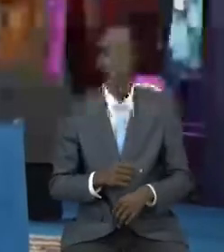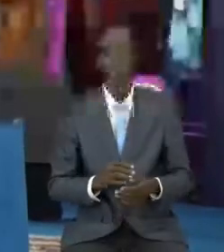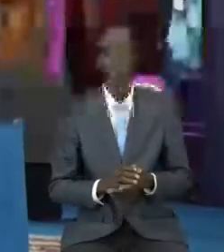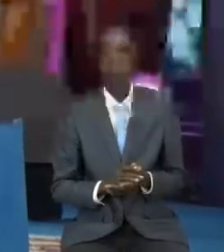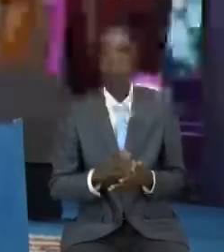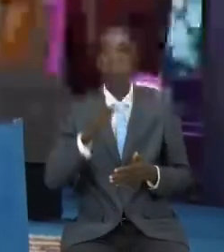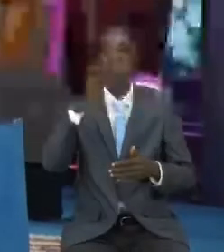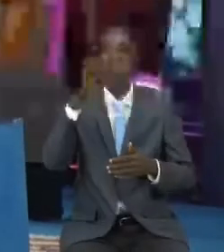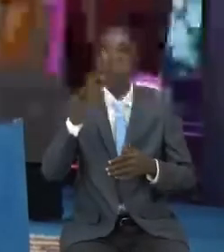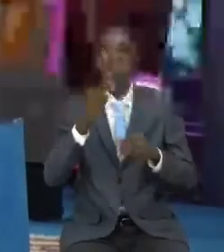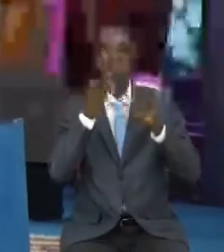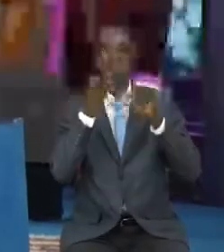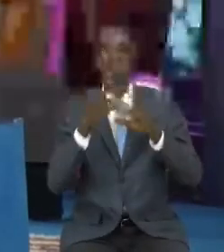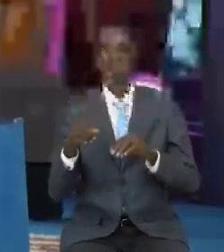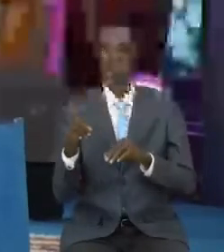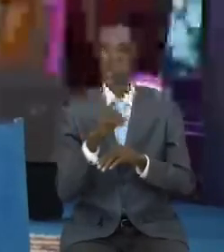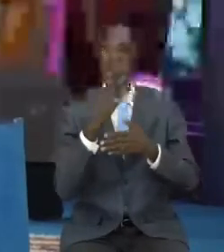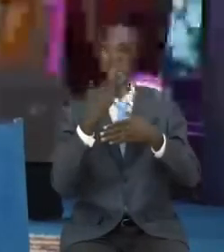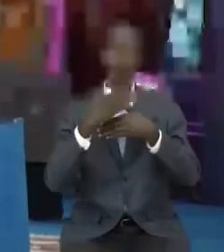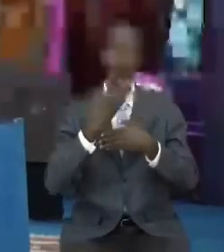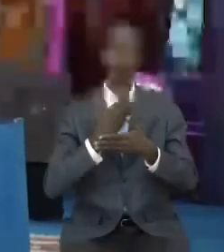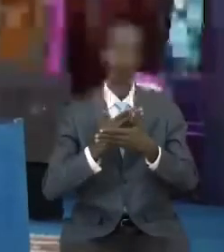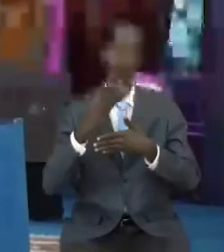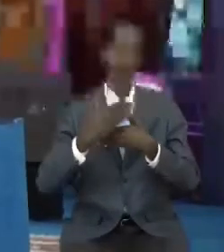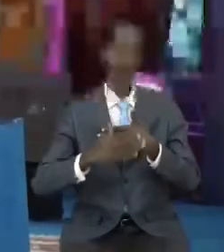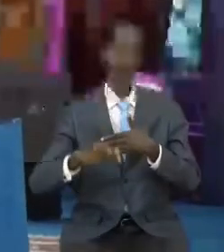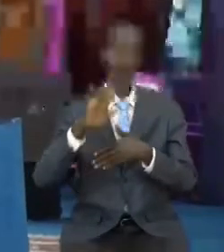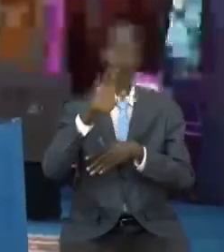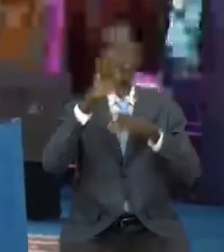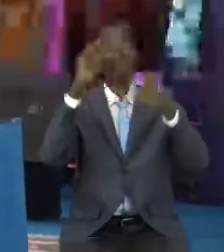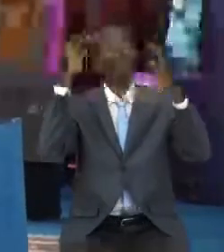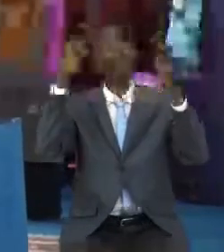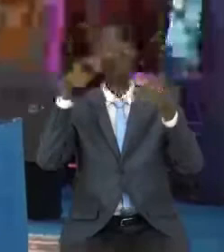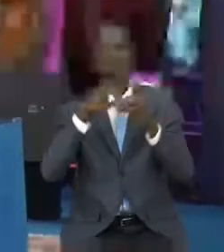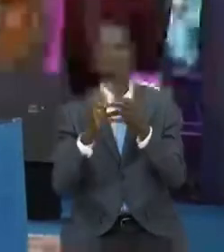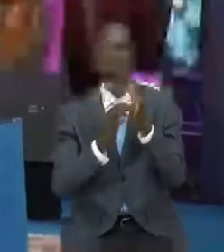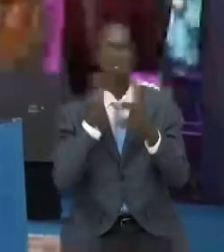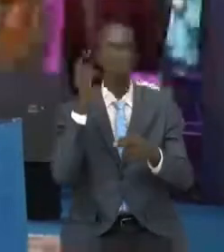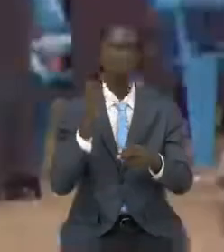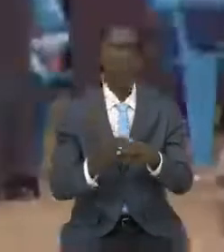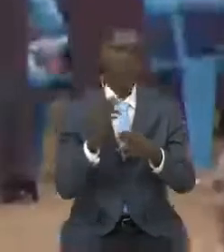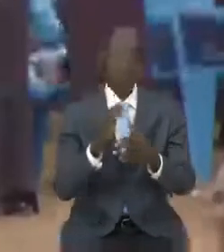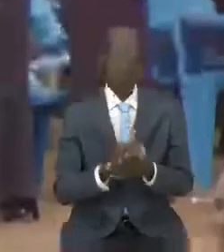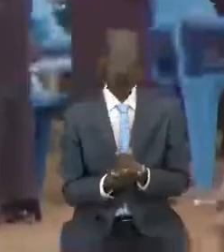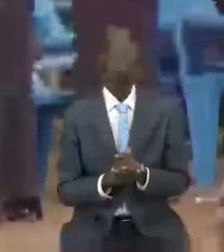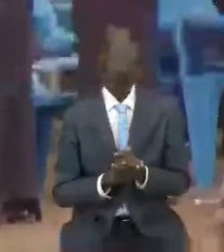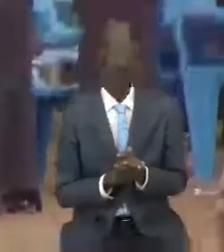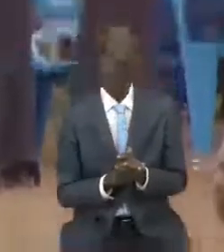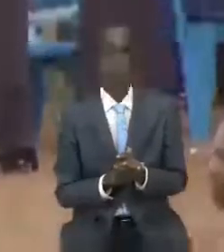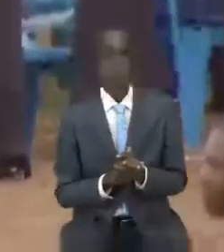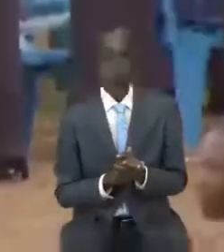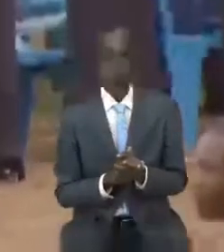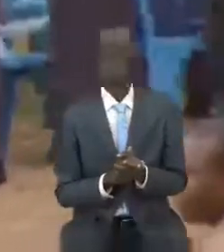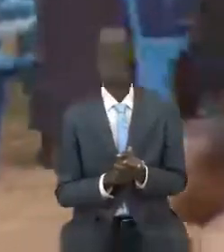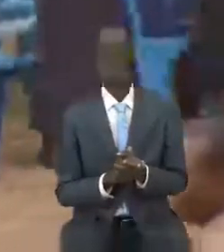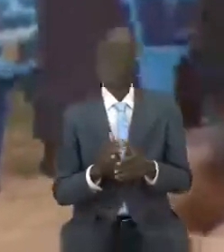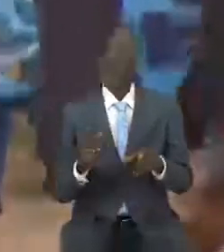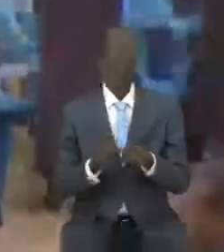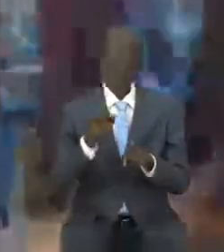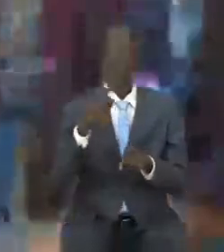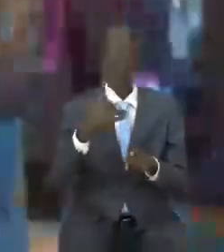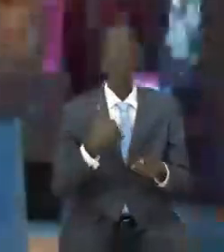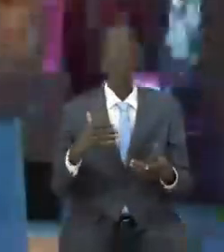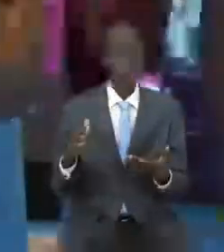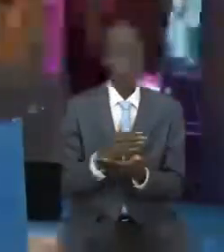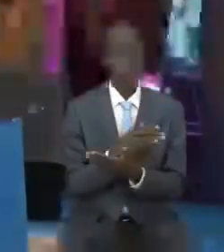God bless you beyond your expectation in Jesus' name. As you've told us, run